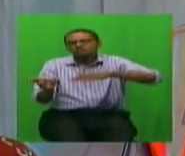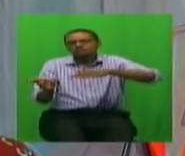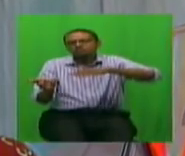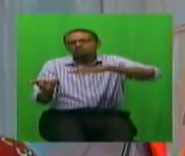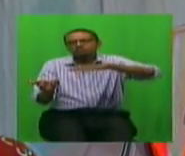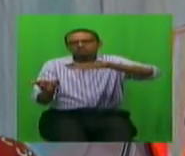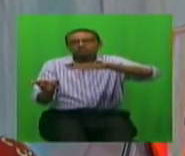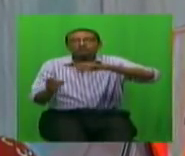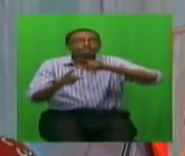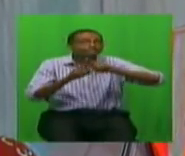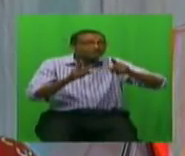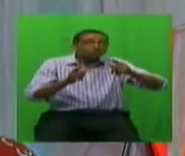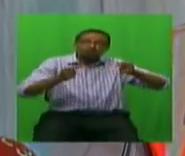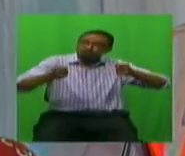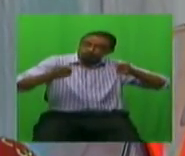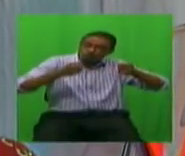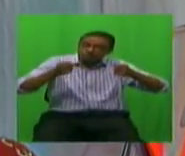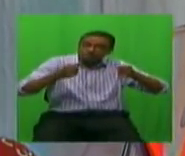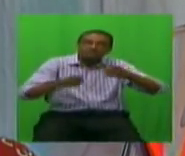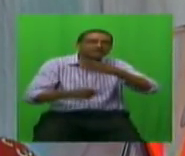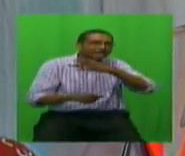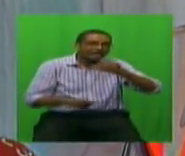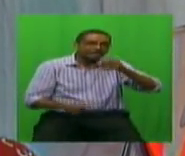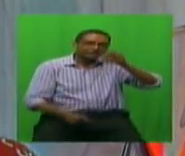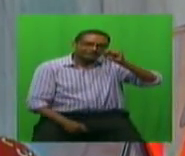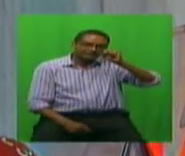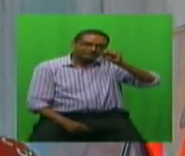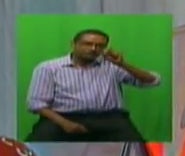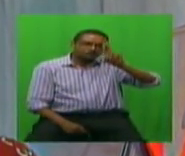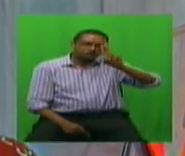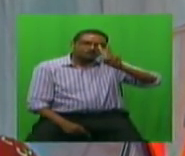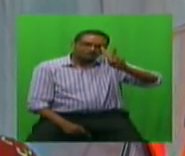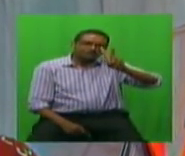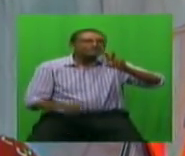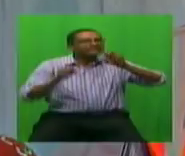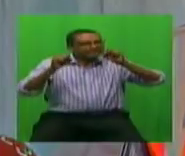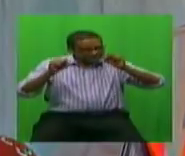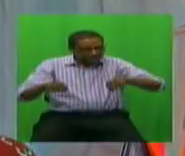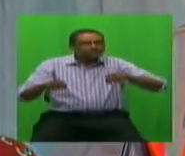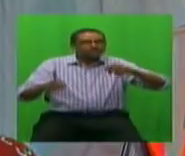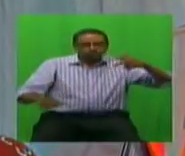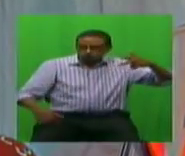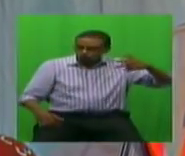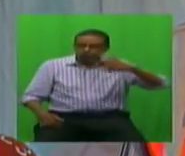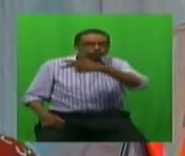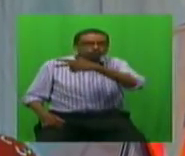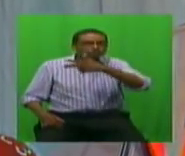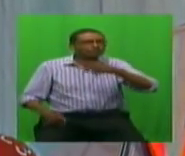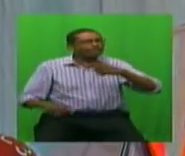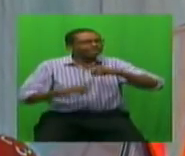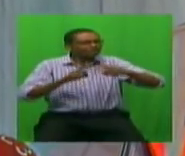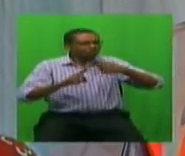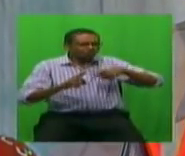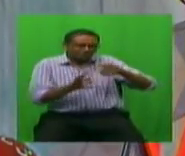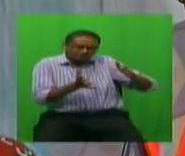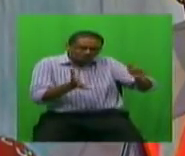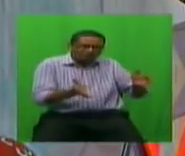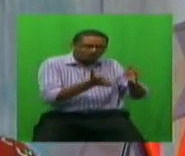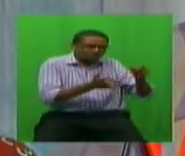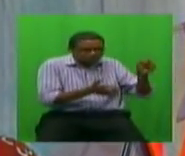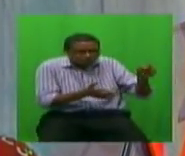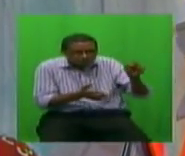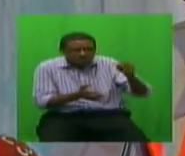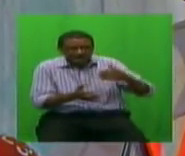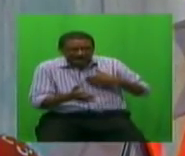and the SUV from passing. We still advise that cars try to desist from that area, but the water